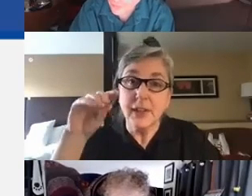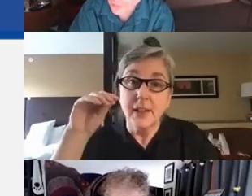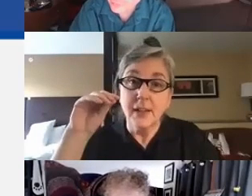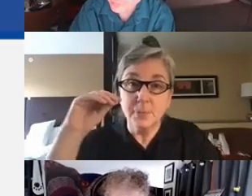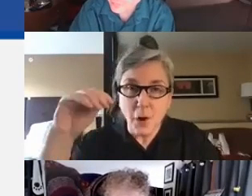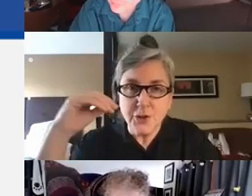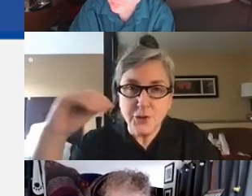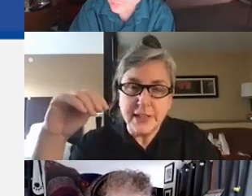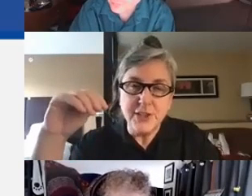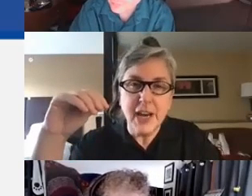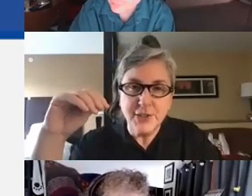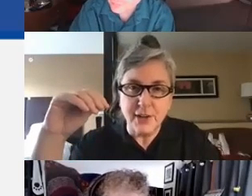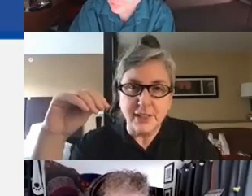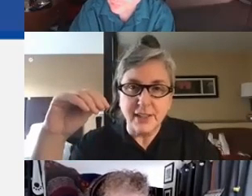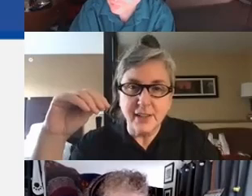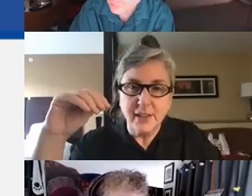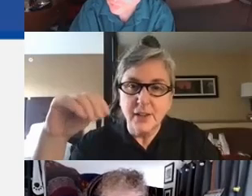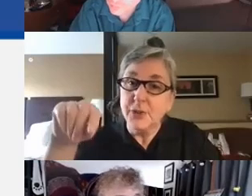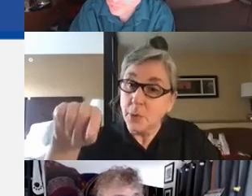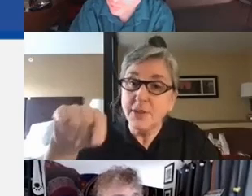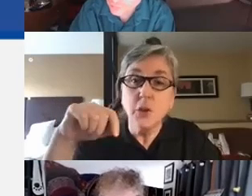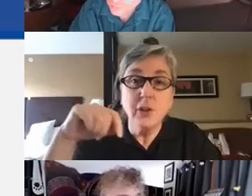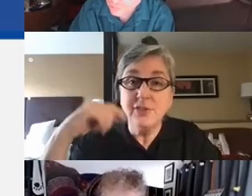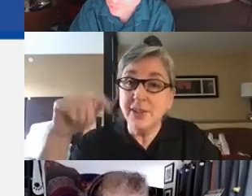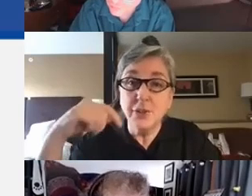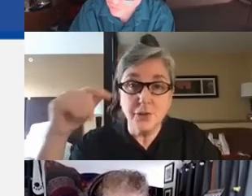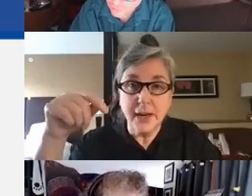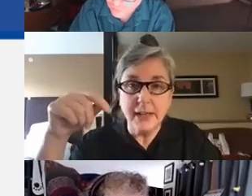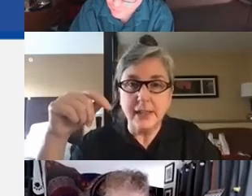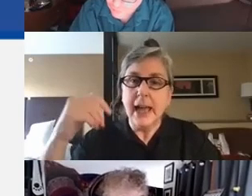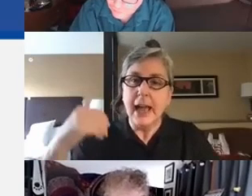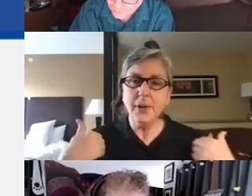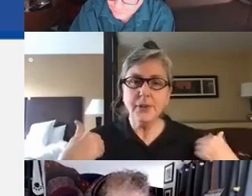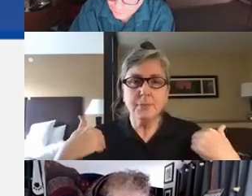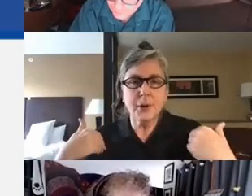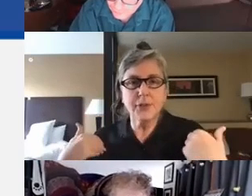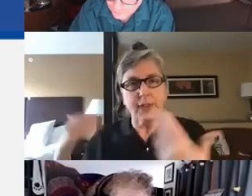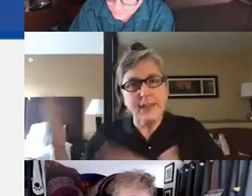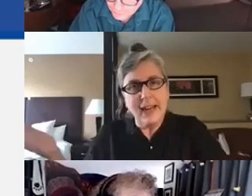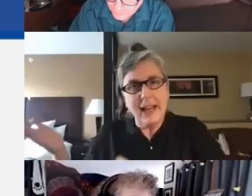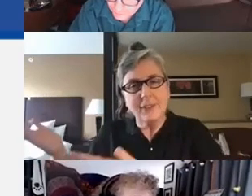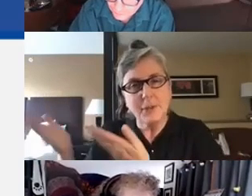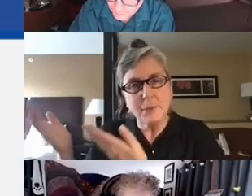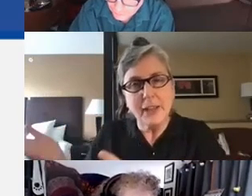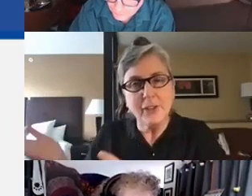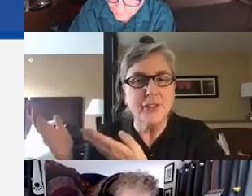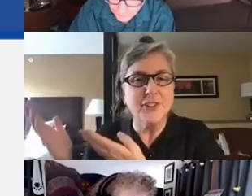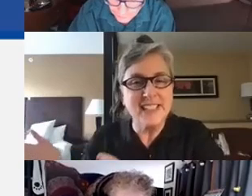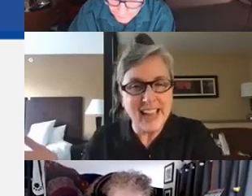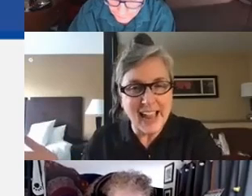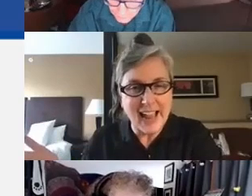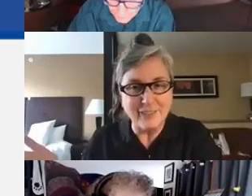because smart screens change every year. So Right. even though you've done your training, how does the person not have to depend on